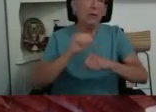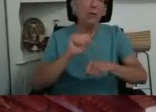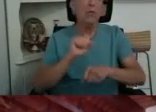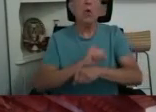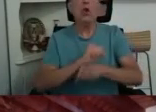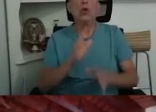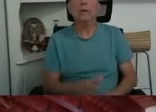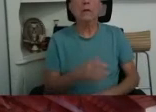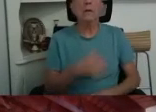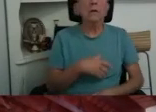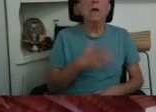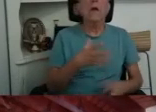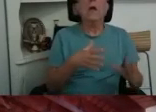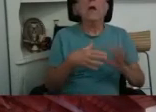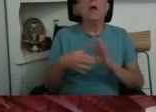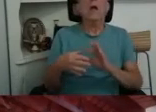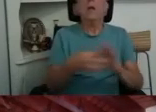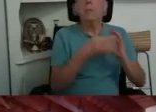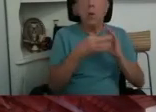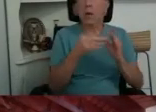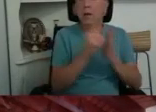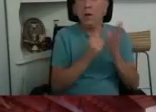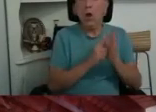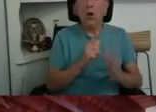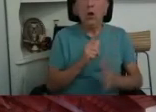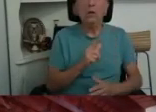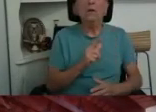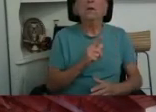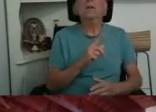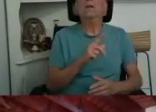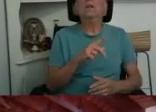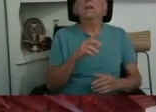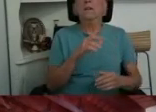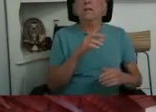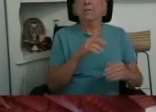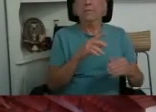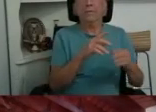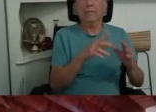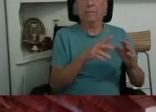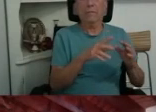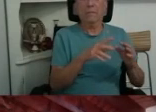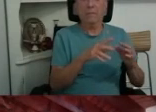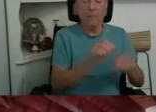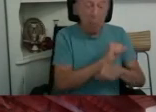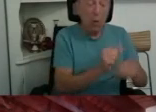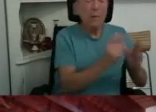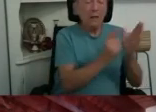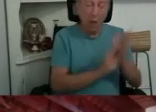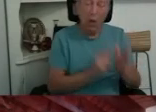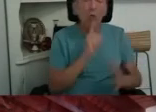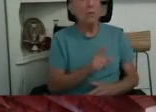even cover collaborative, democratic, participatory, and accountable